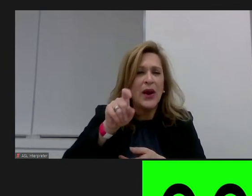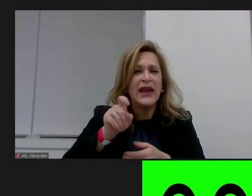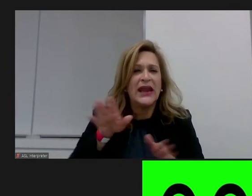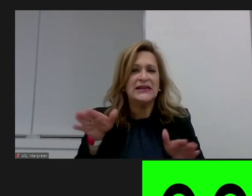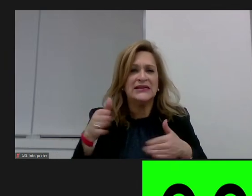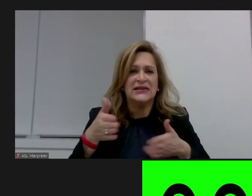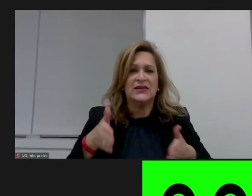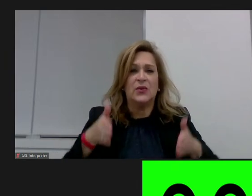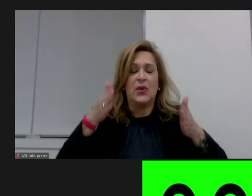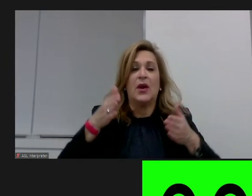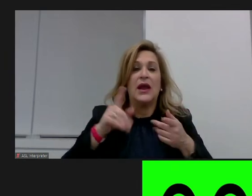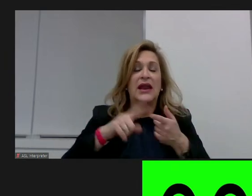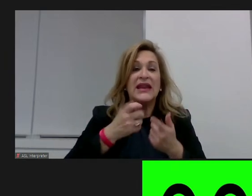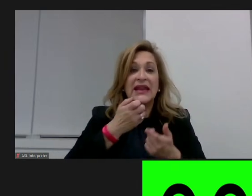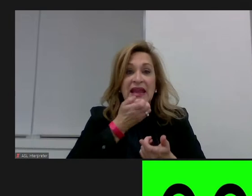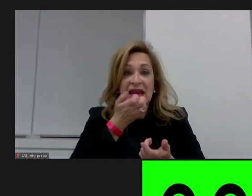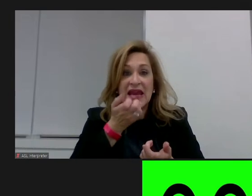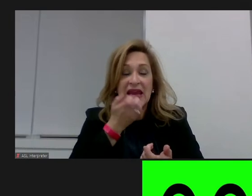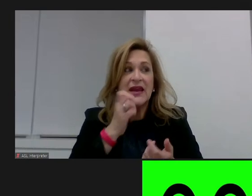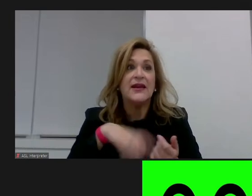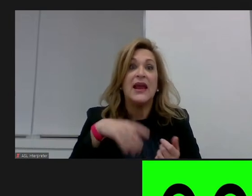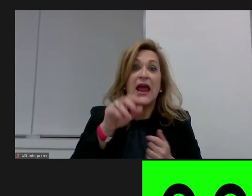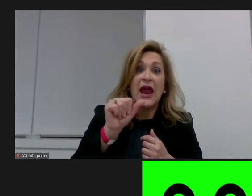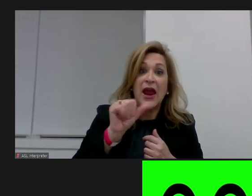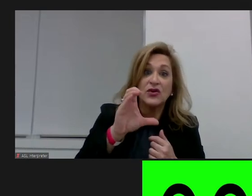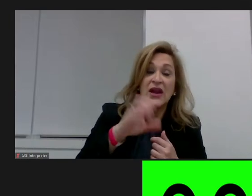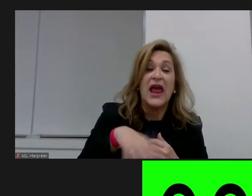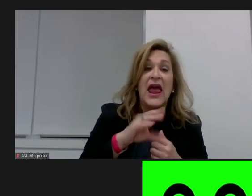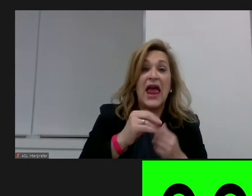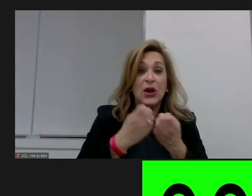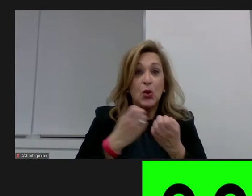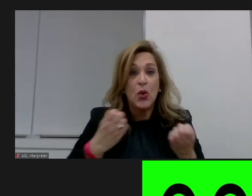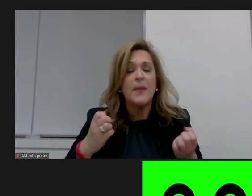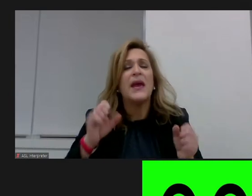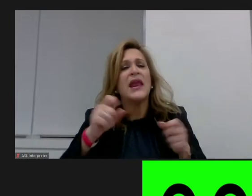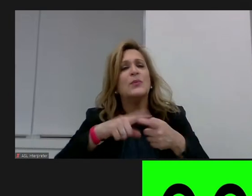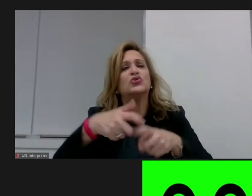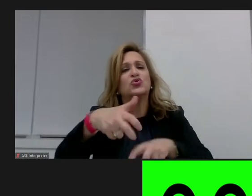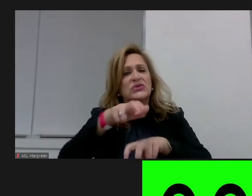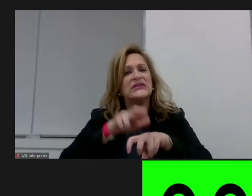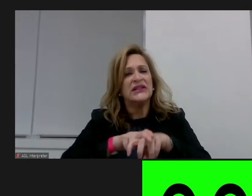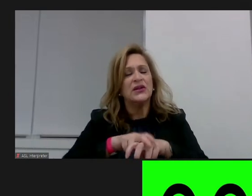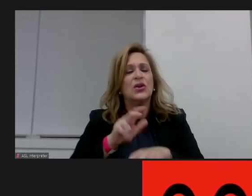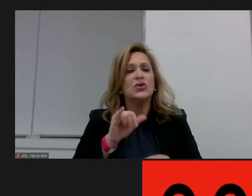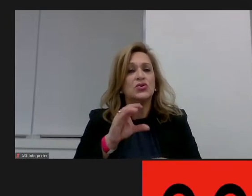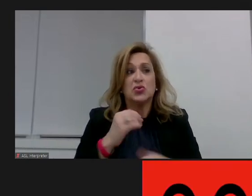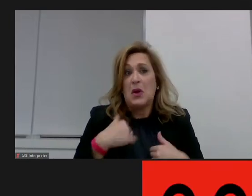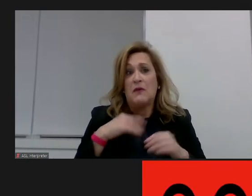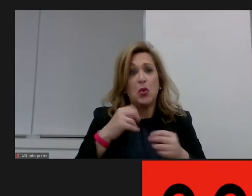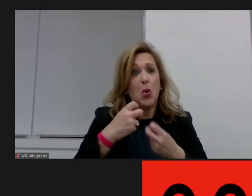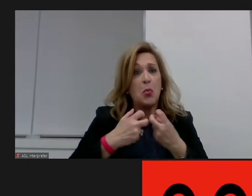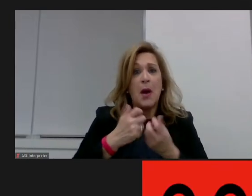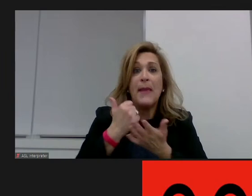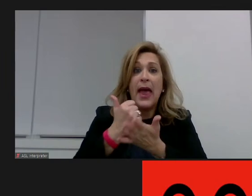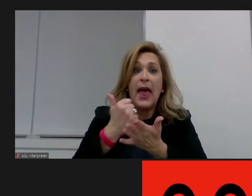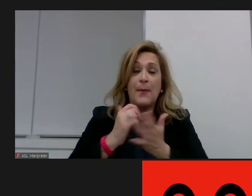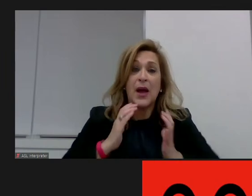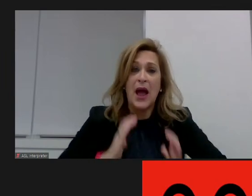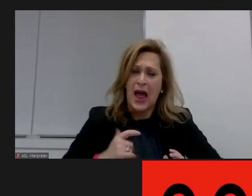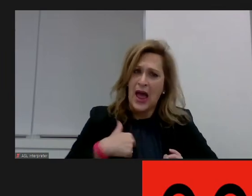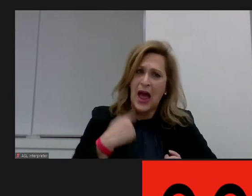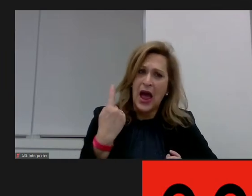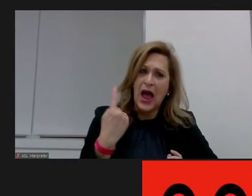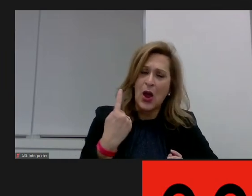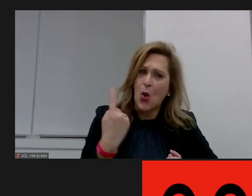the air conditioning, and the equipment, and to be able to sit. So I have no problem with helping customers. I do it all the